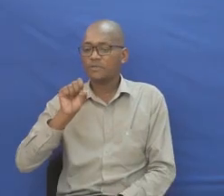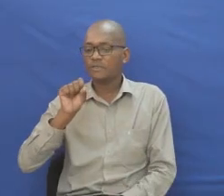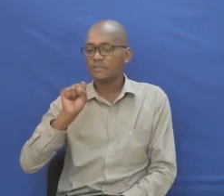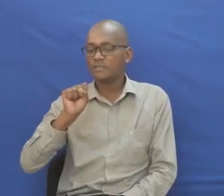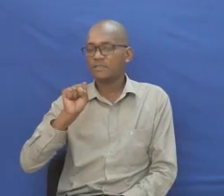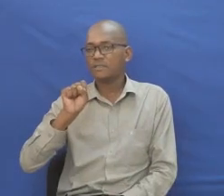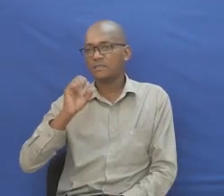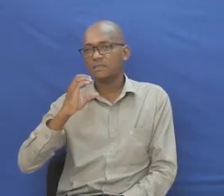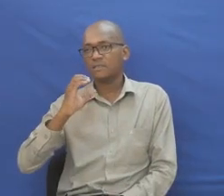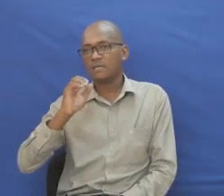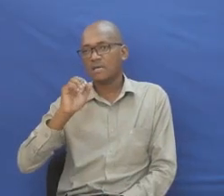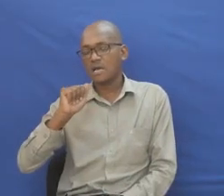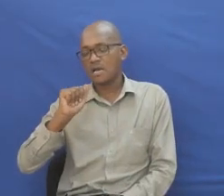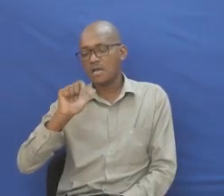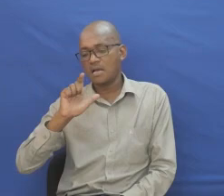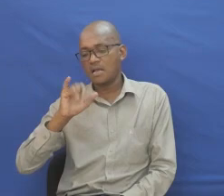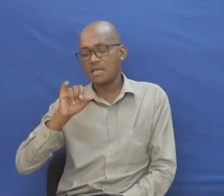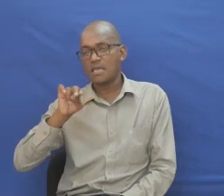following. Consider